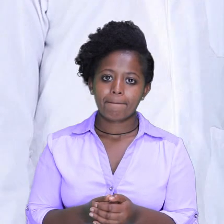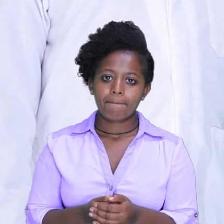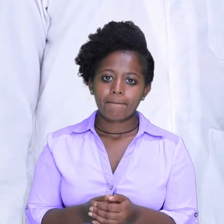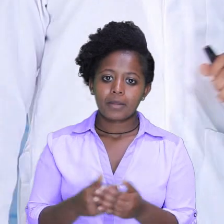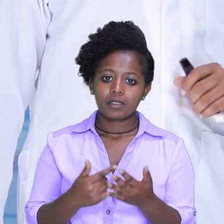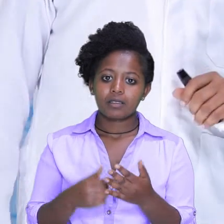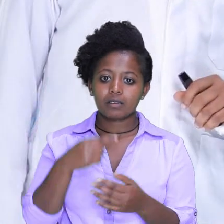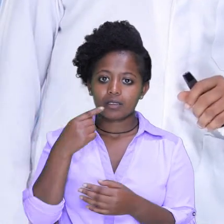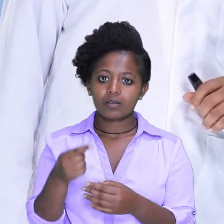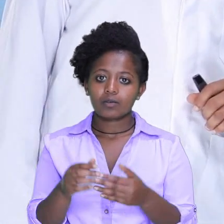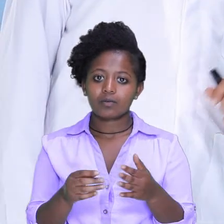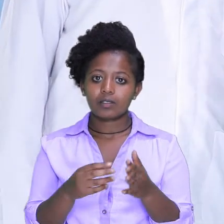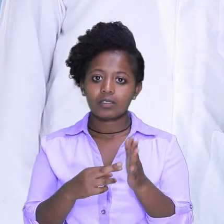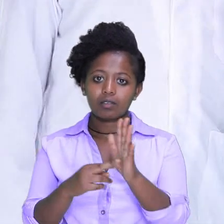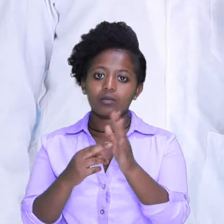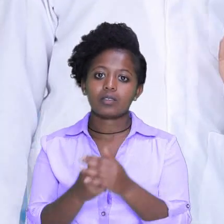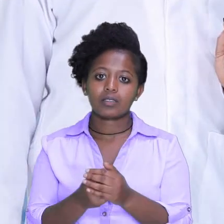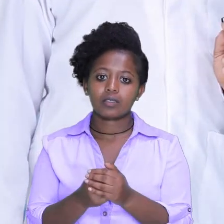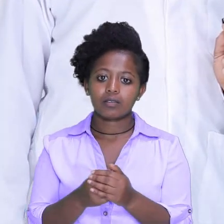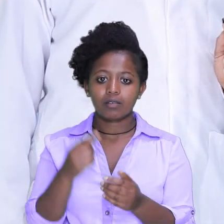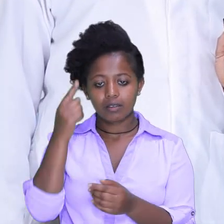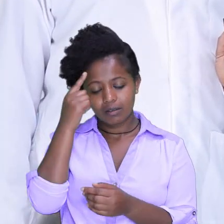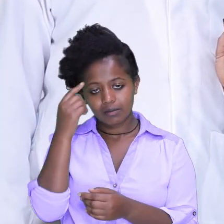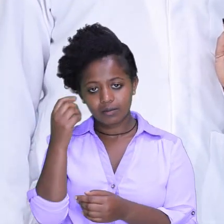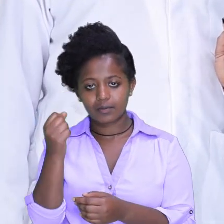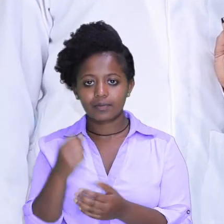The saying of the rulers, student, mind you,